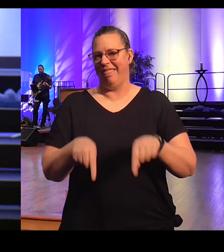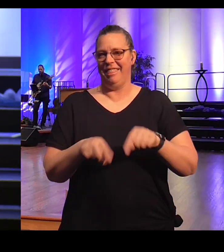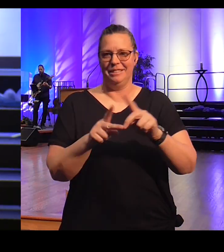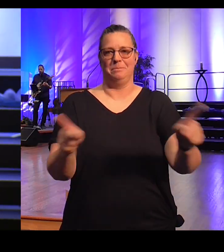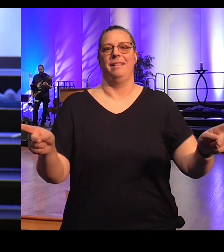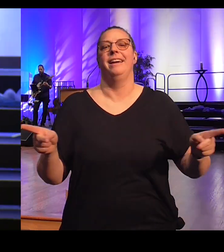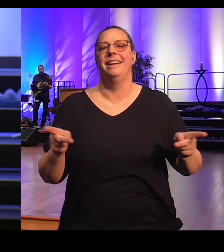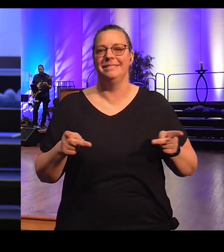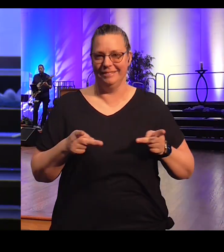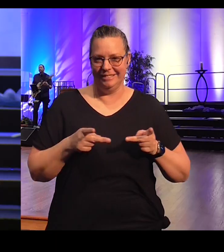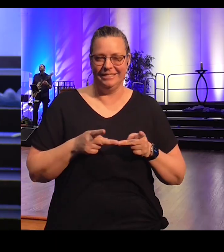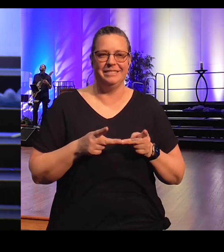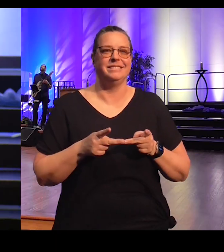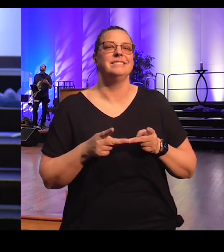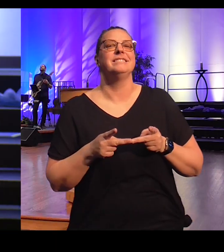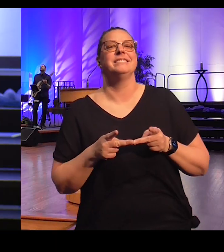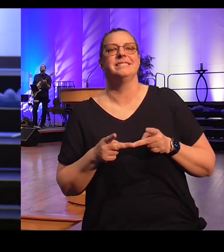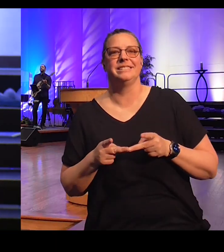place.